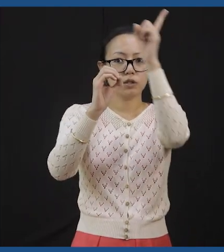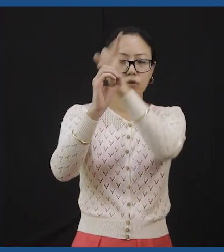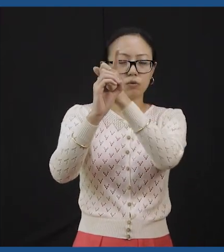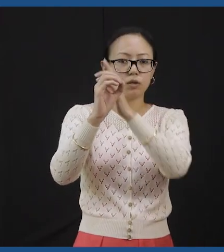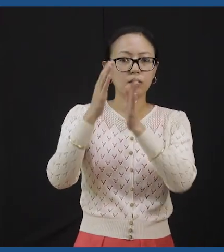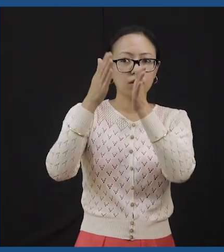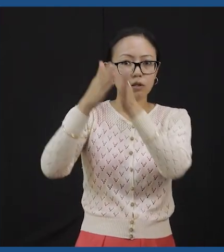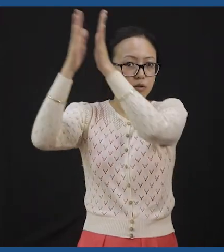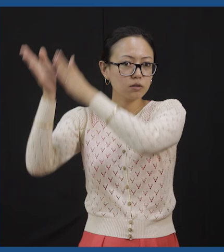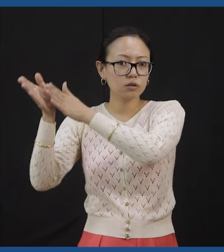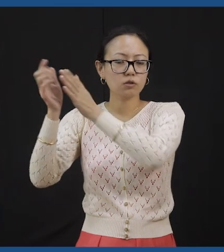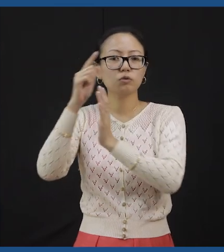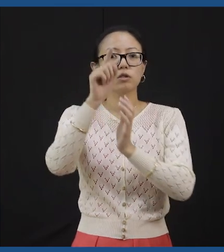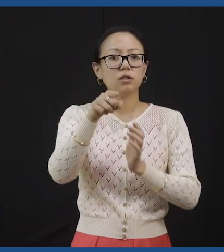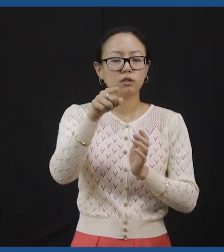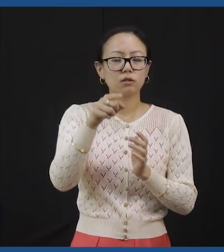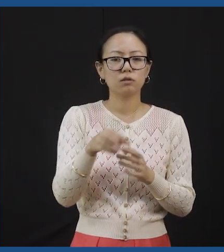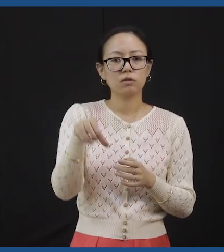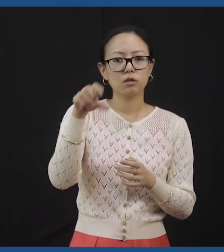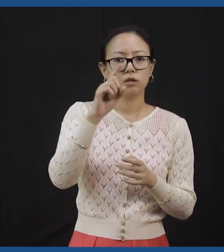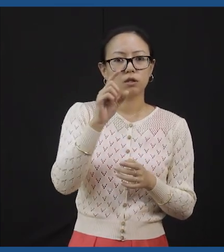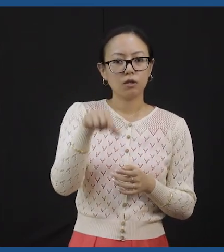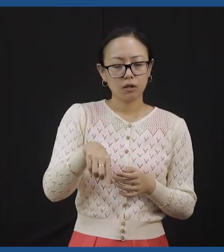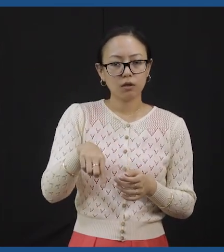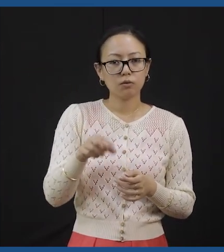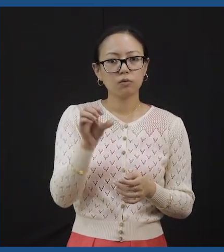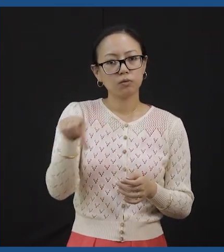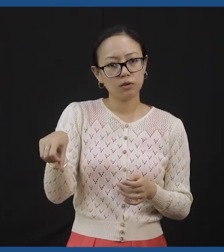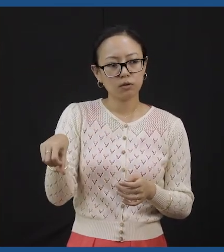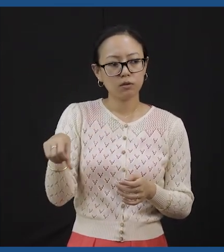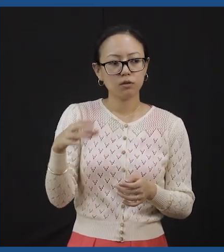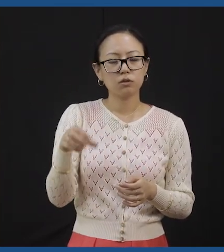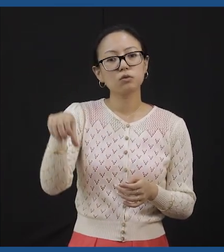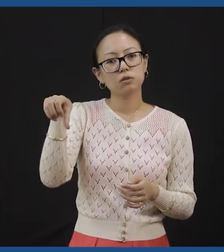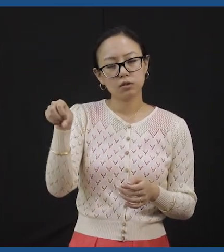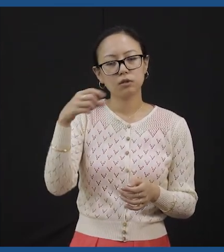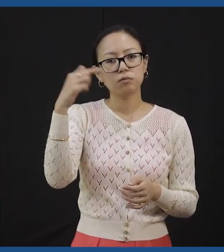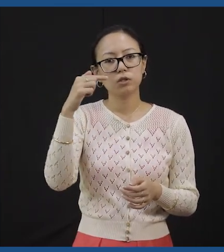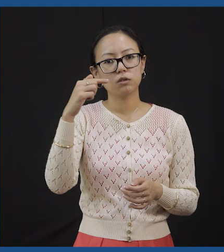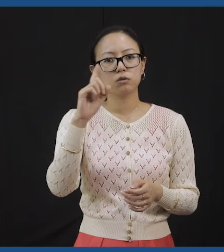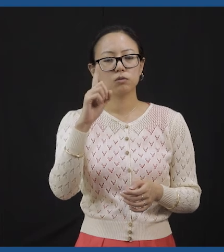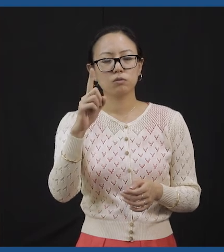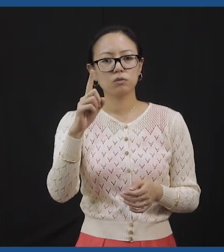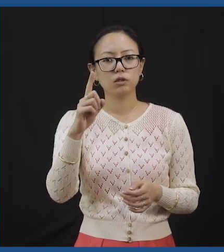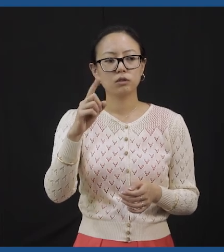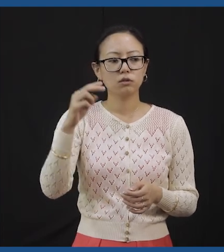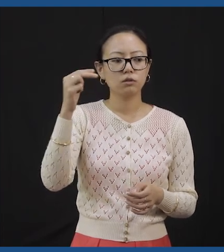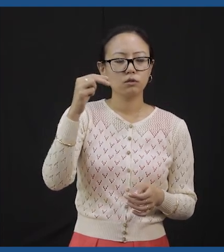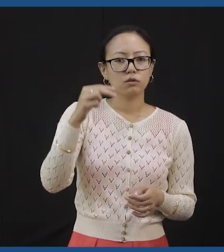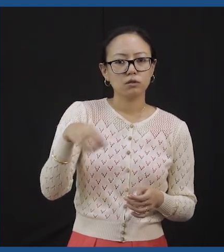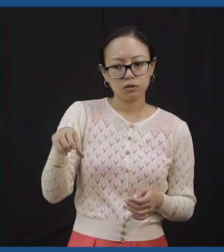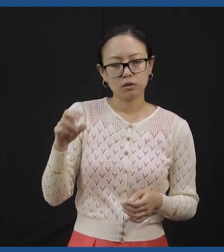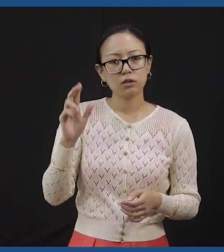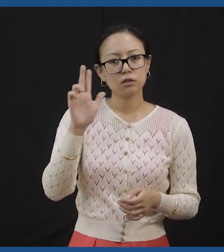there is nothing, no numbers or 0. So we don't need to write anything there. So therefore, Jack